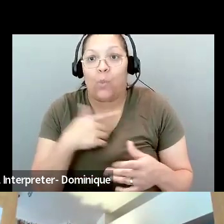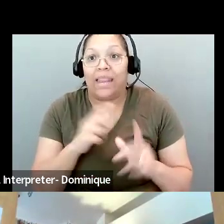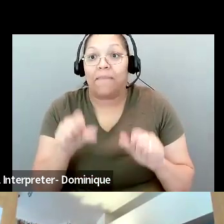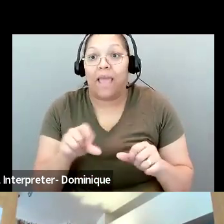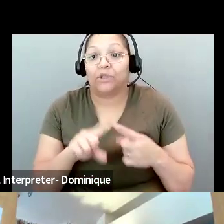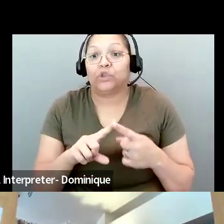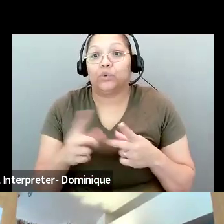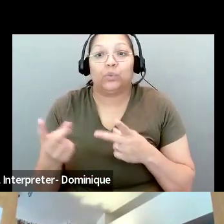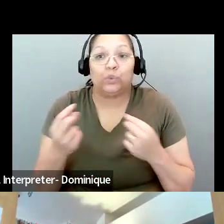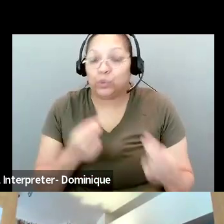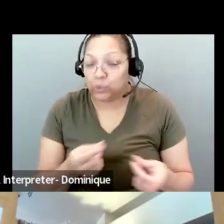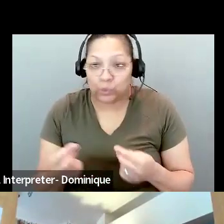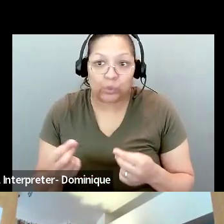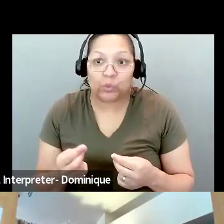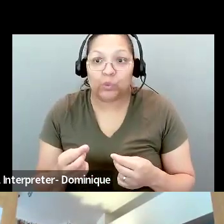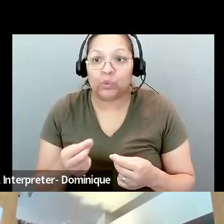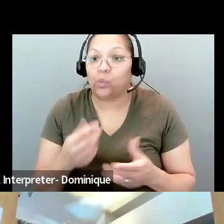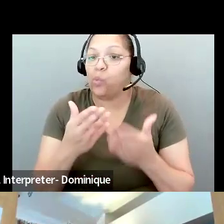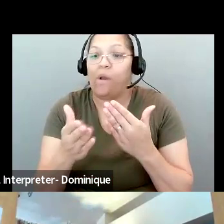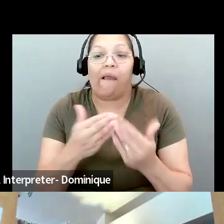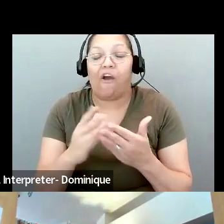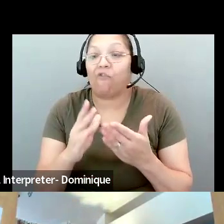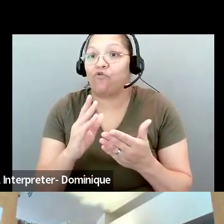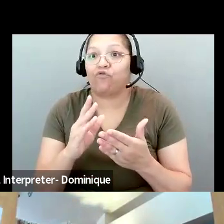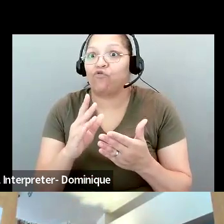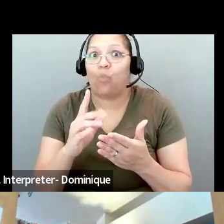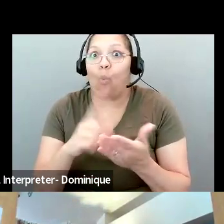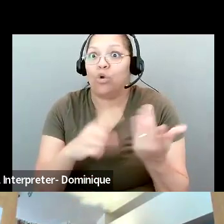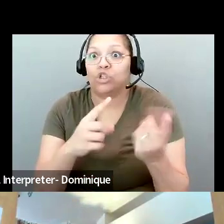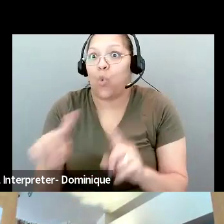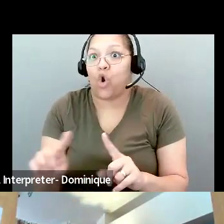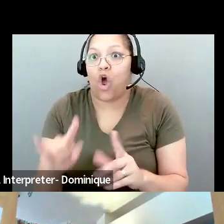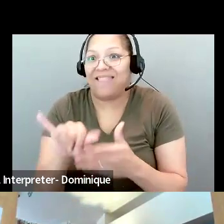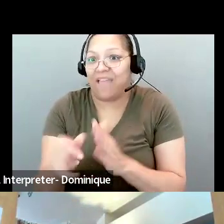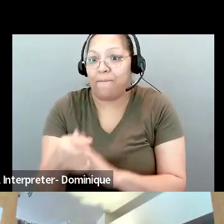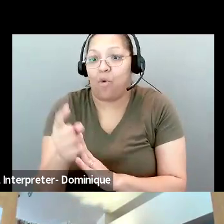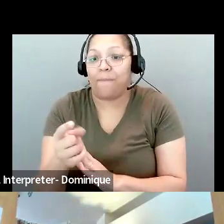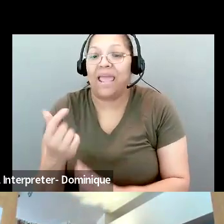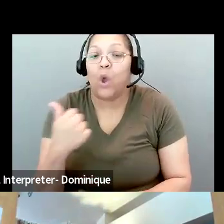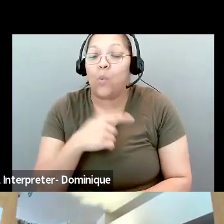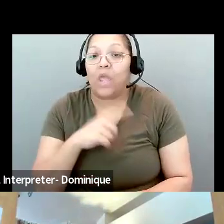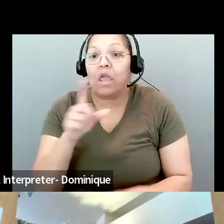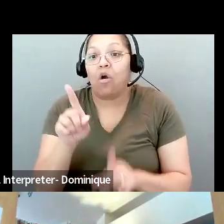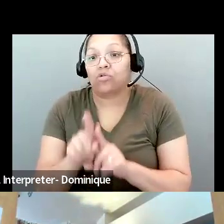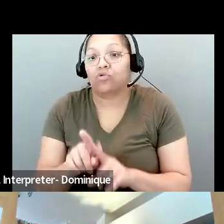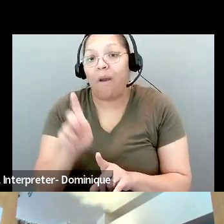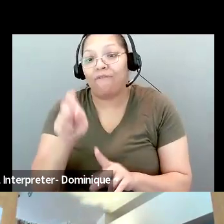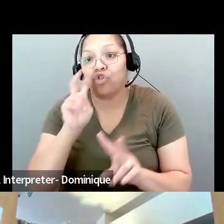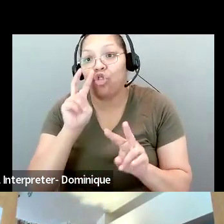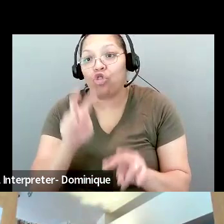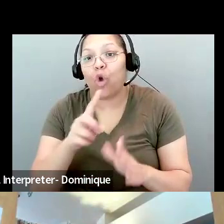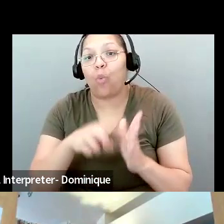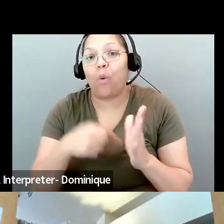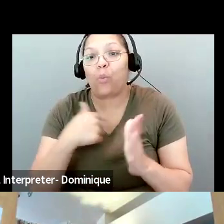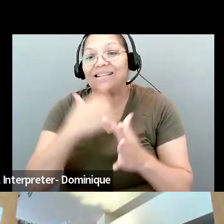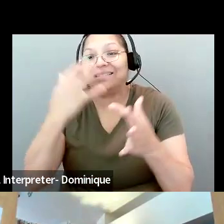whatever is going on at the moment. But we also have to look at what we had